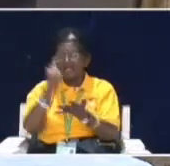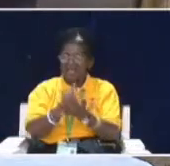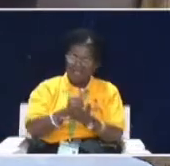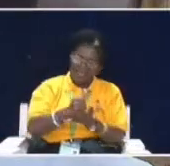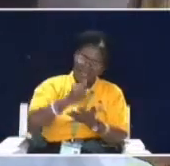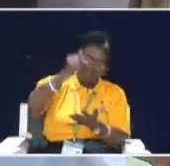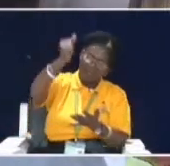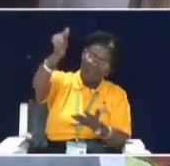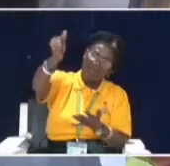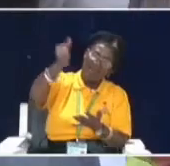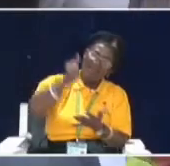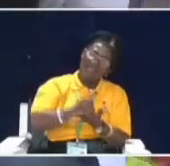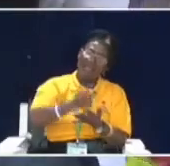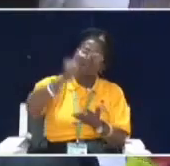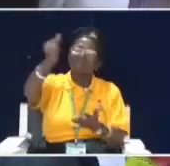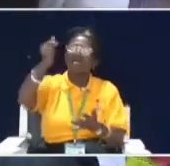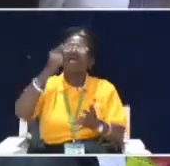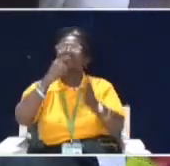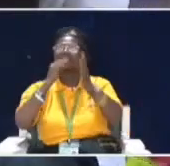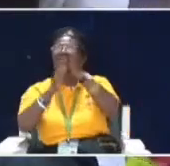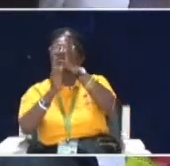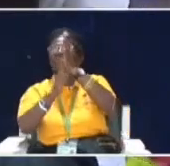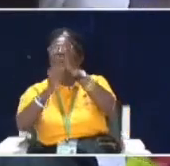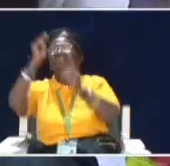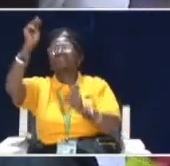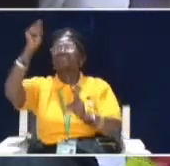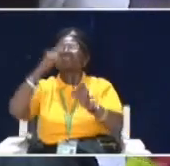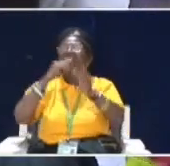Hallelujah, amen, amen.